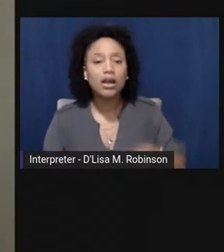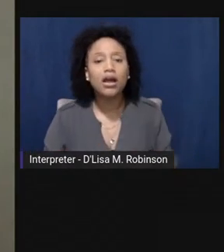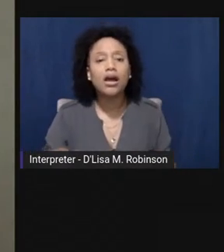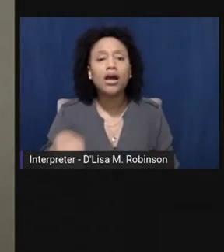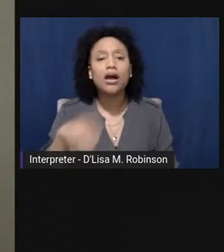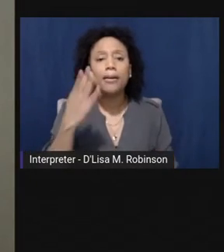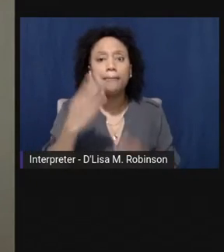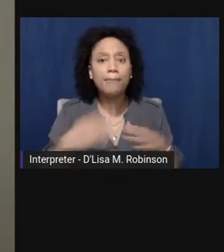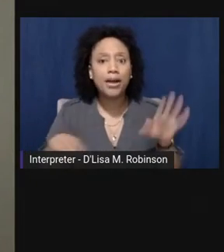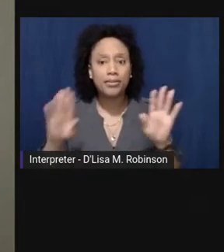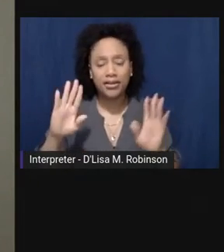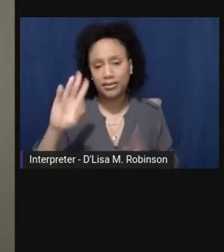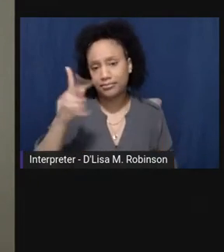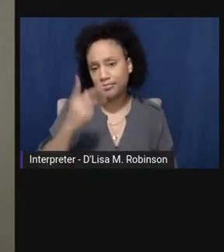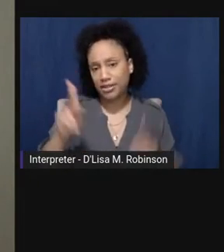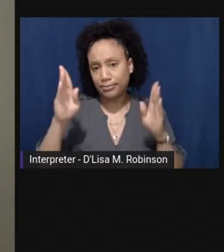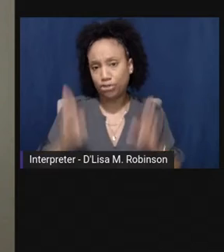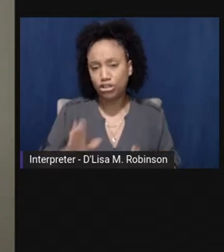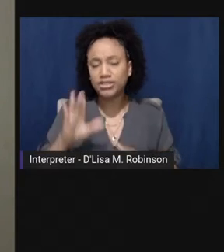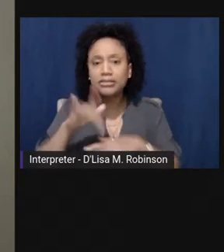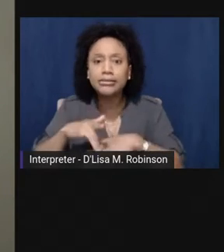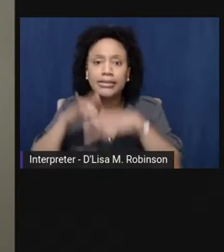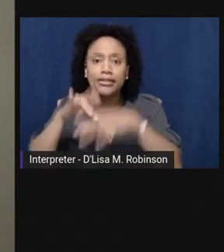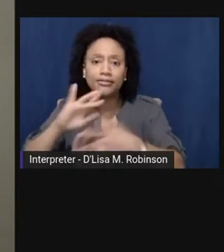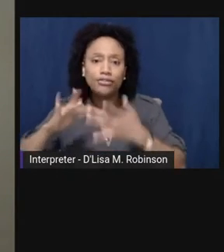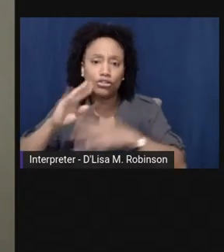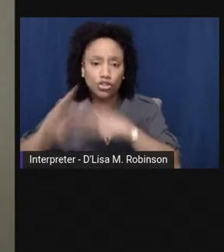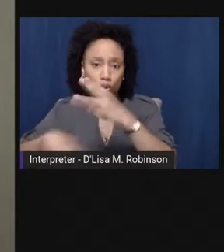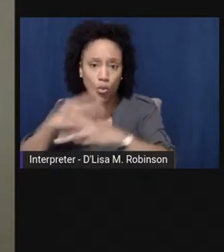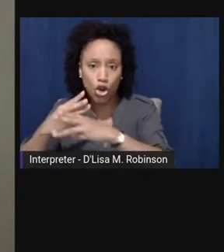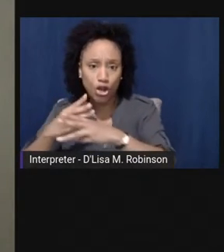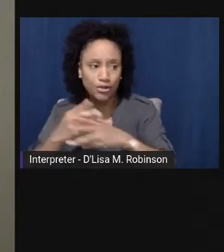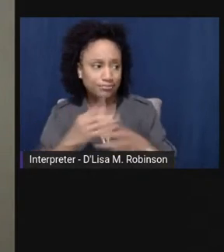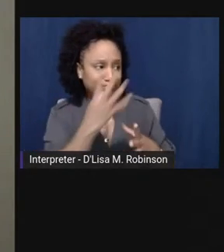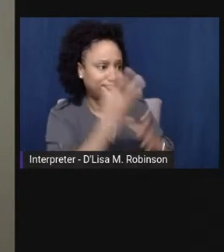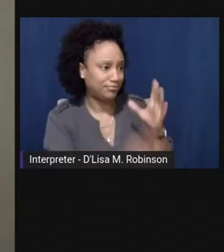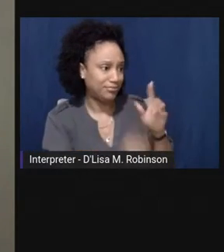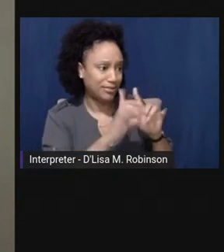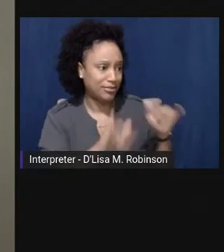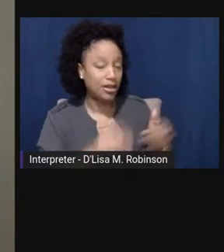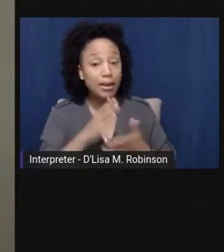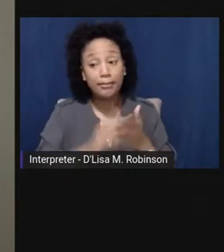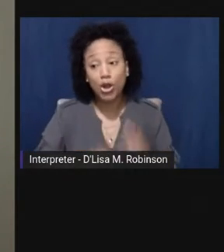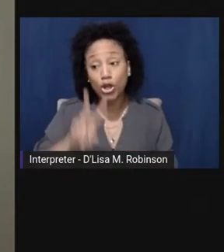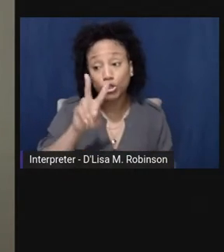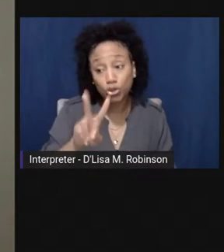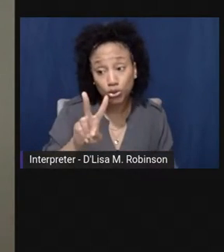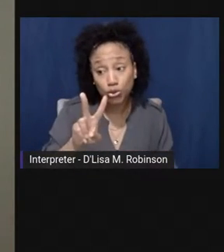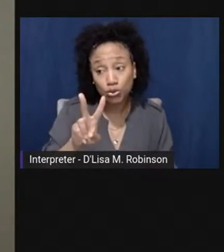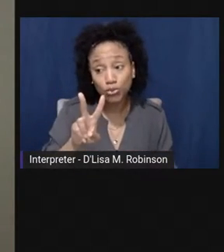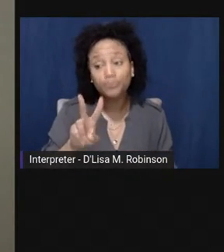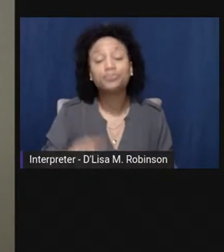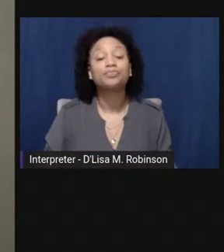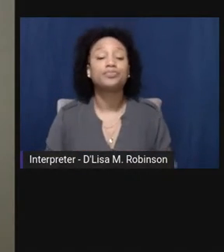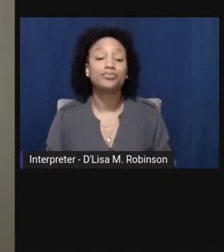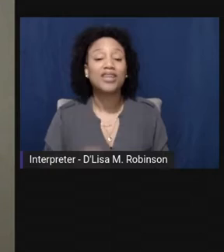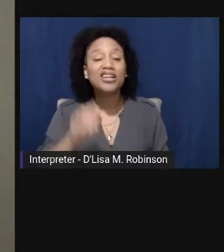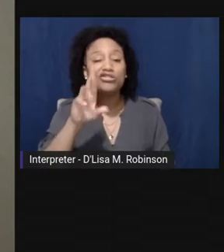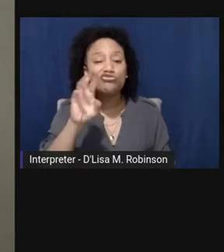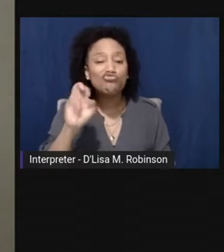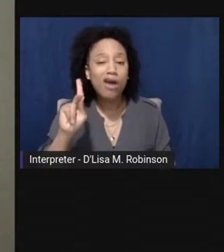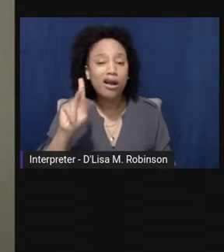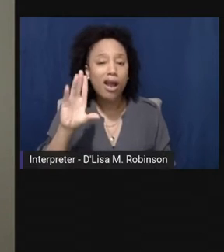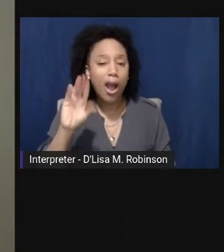a virtual world. With part two, Water Riot in Beta, a cyberpunk rock opera, a band